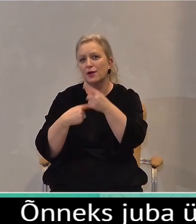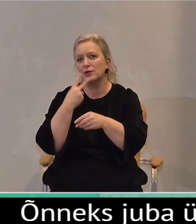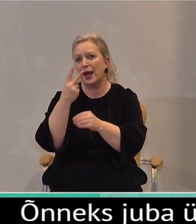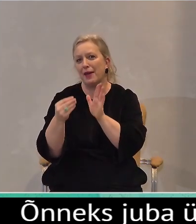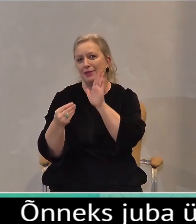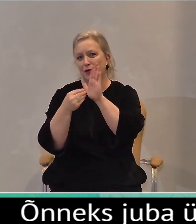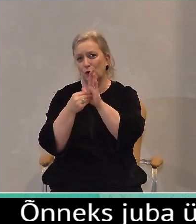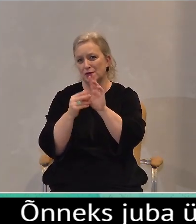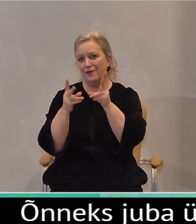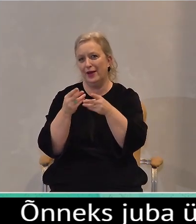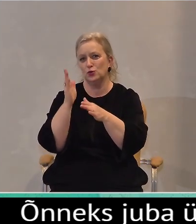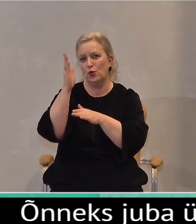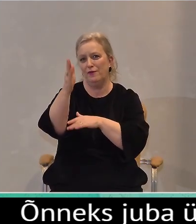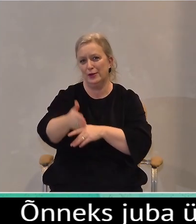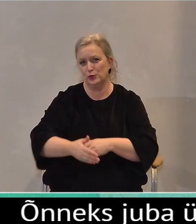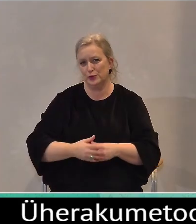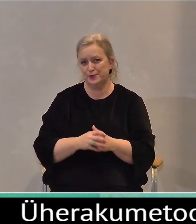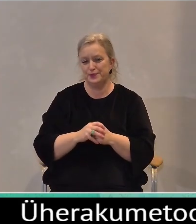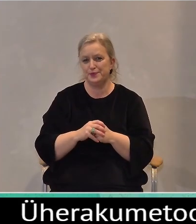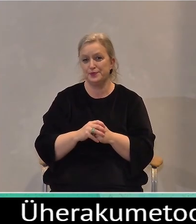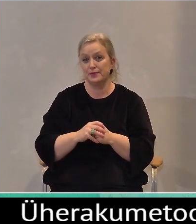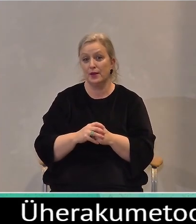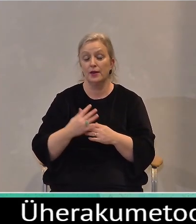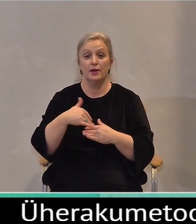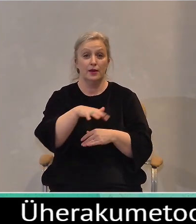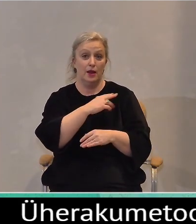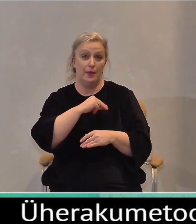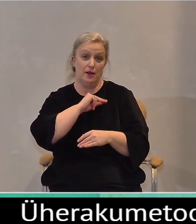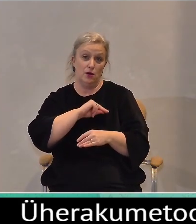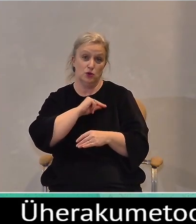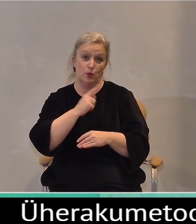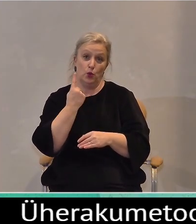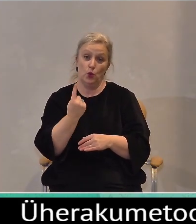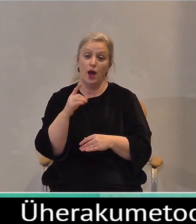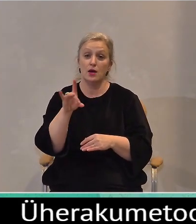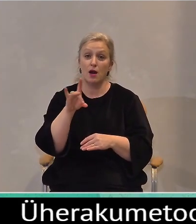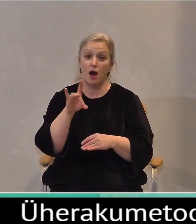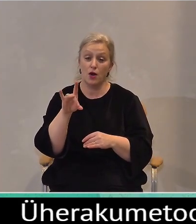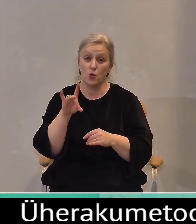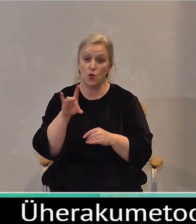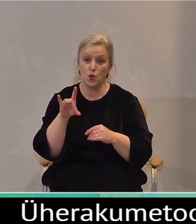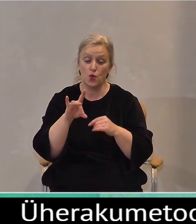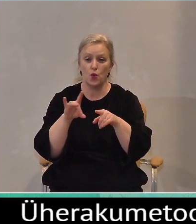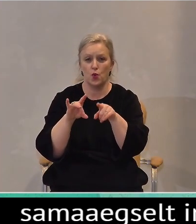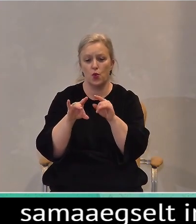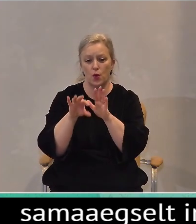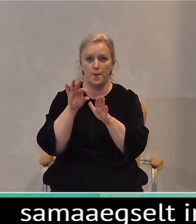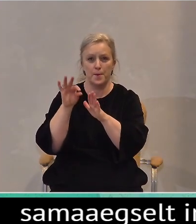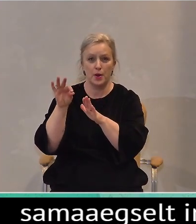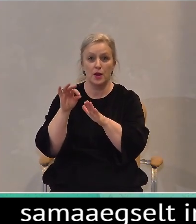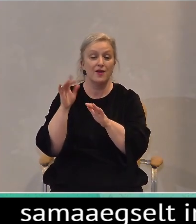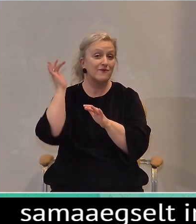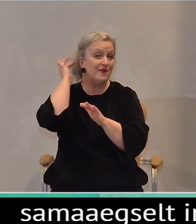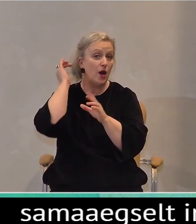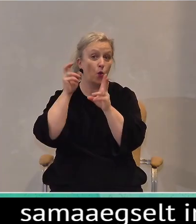I believe we'll see lots of applications, including diagnostic applications for this technology.